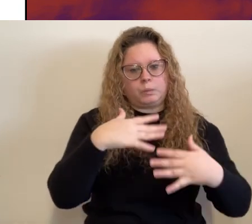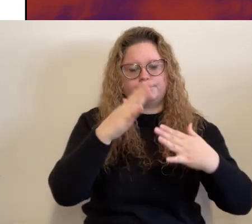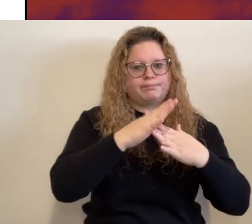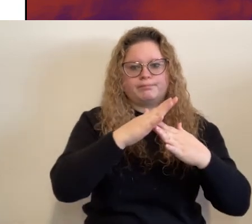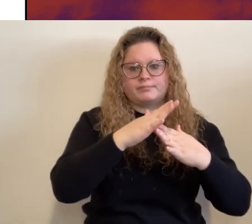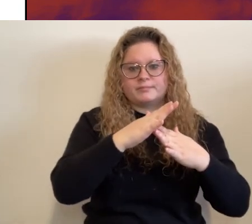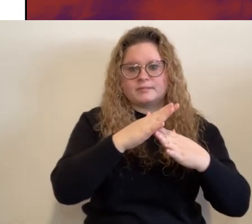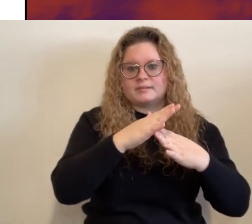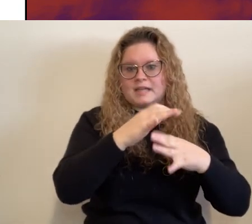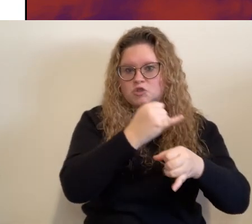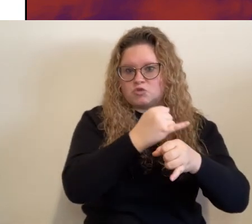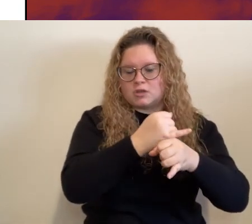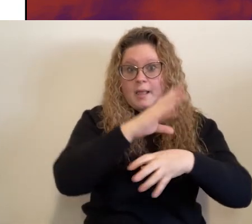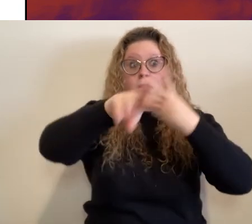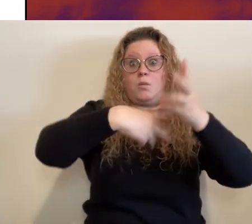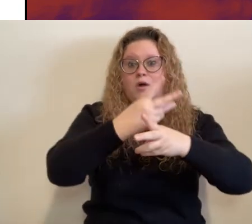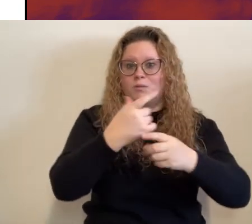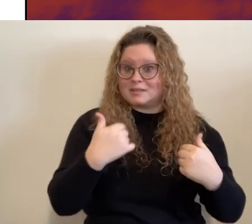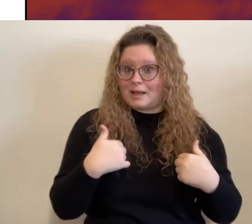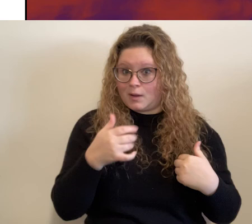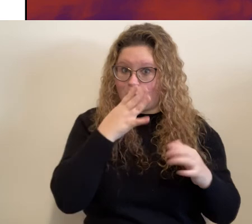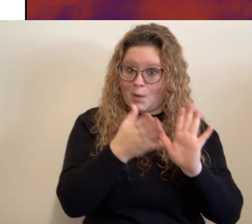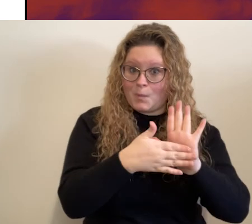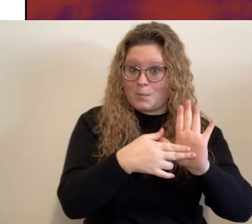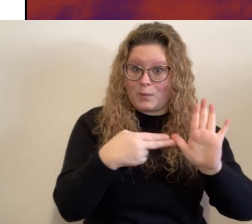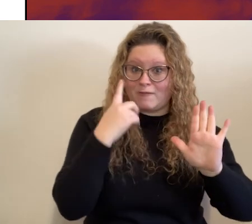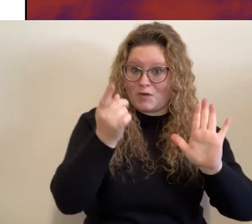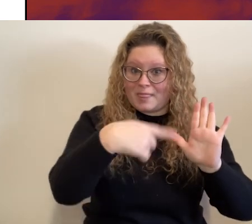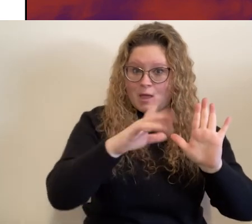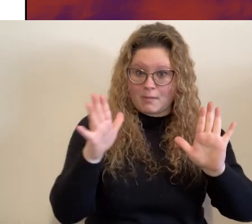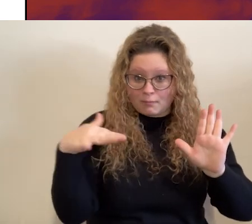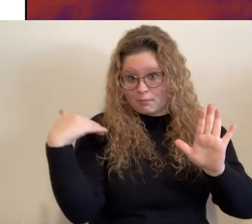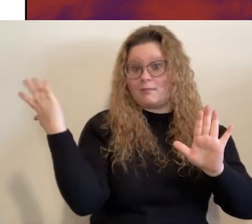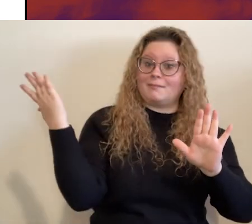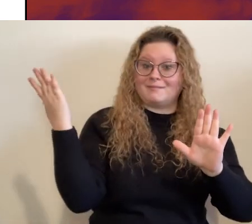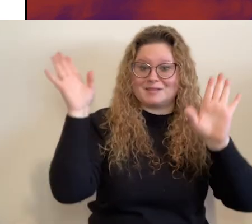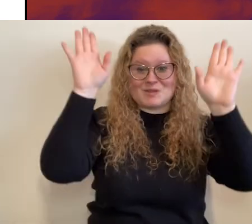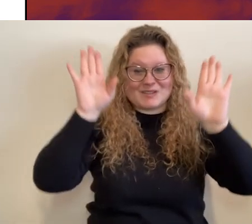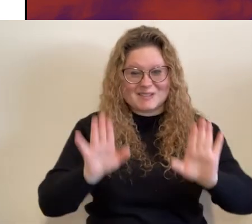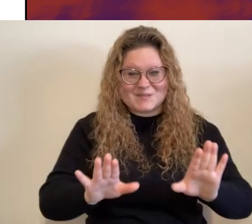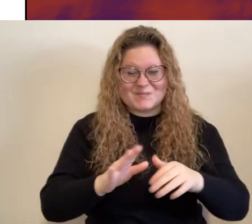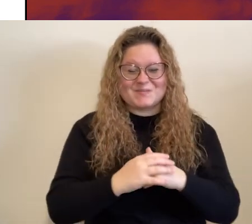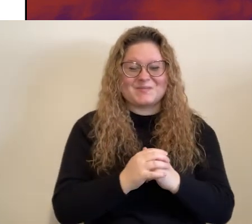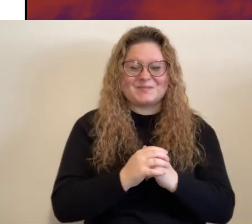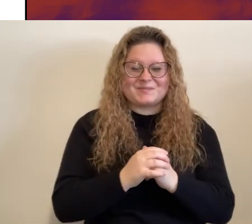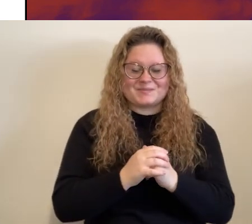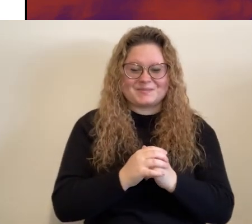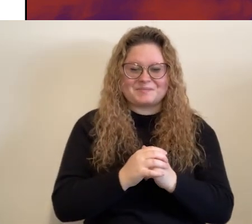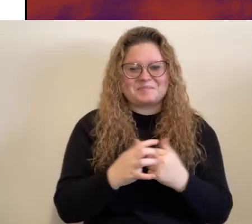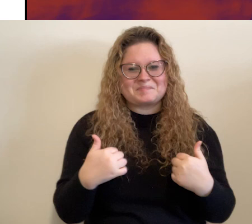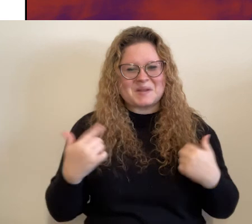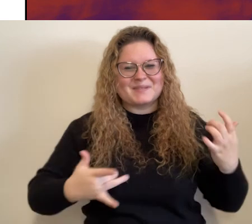institutions in the world, which I'm doing the branding for, hair flick. So very exciting. So it's how do we